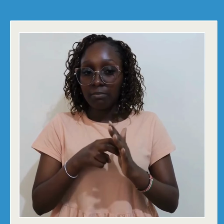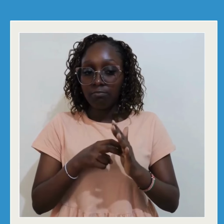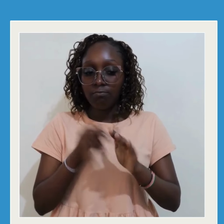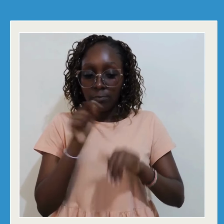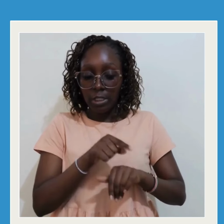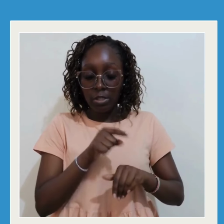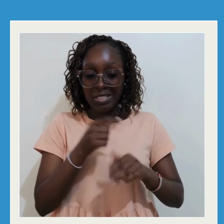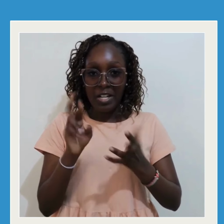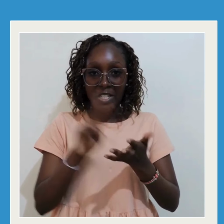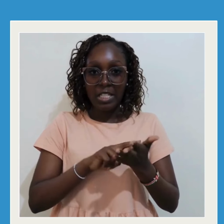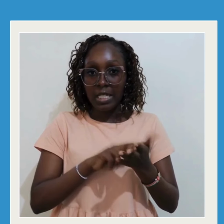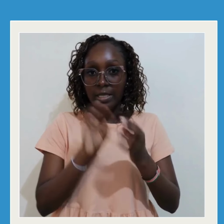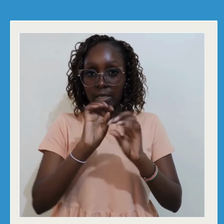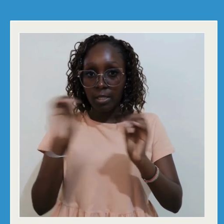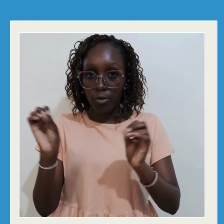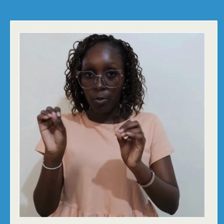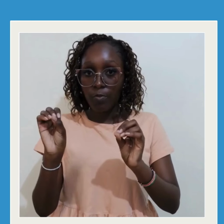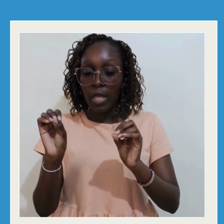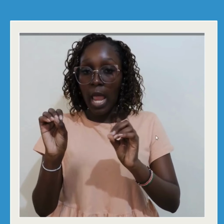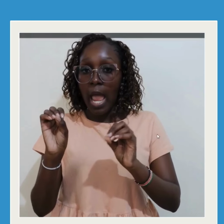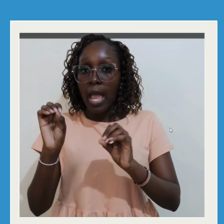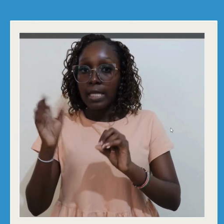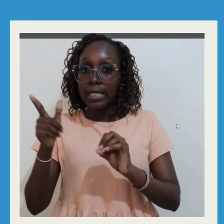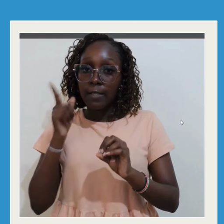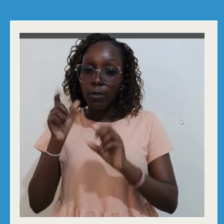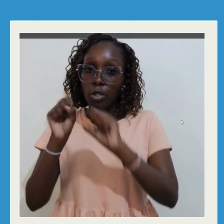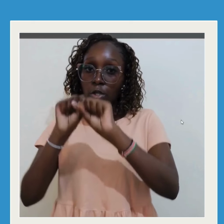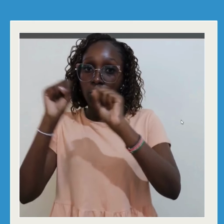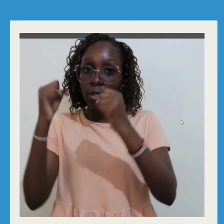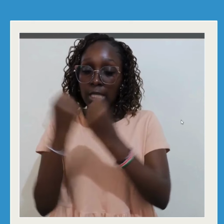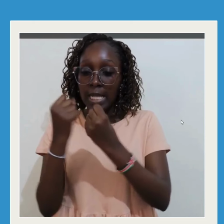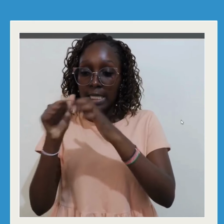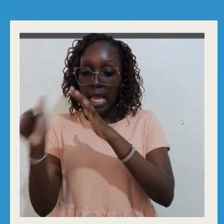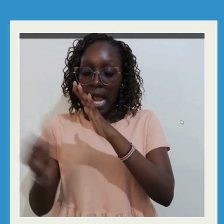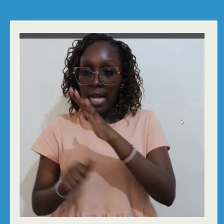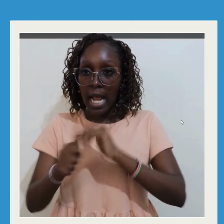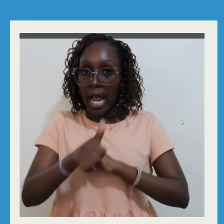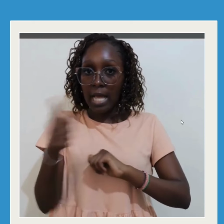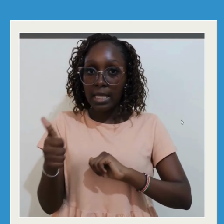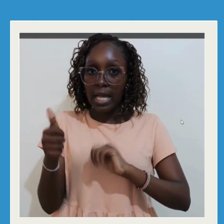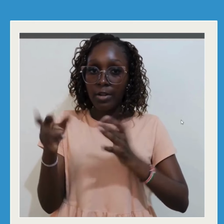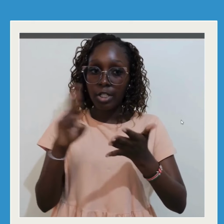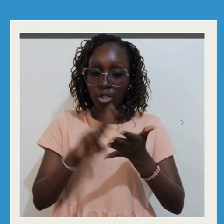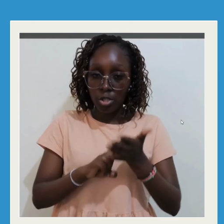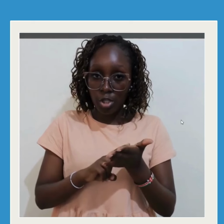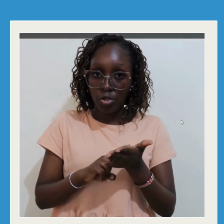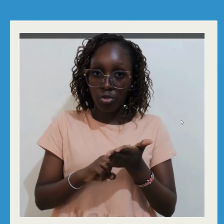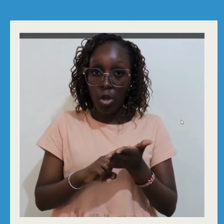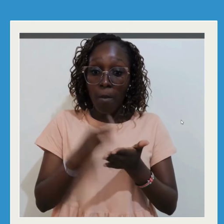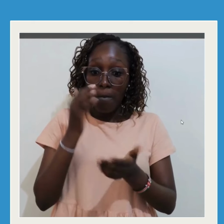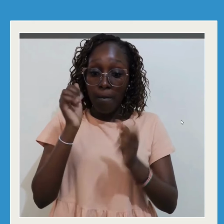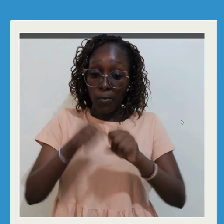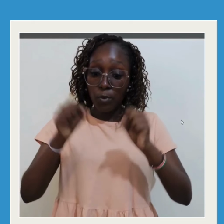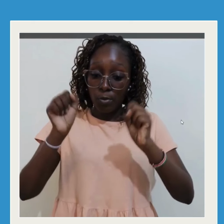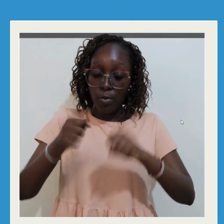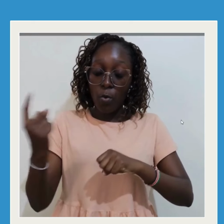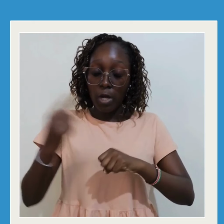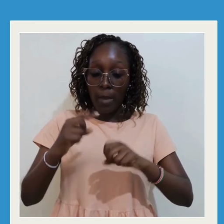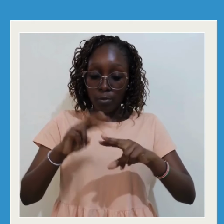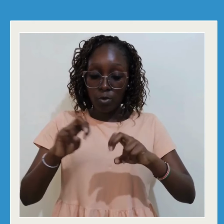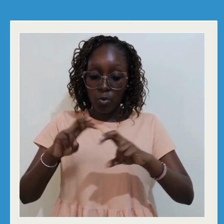Civil society organizations under other registration regimes may seek registration under the